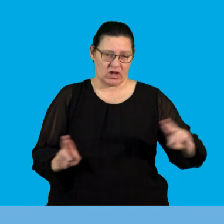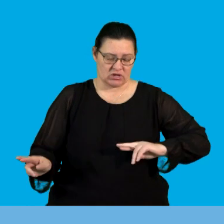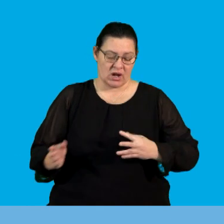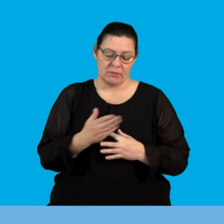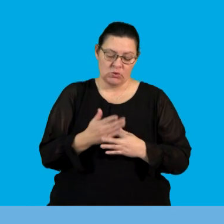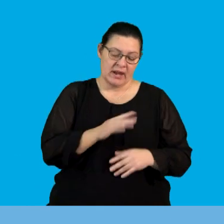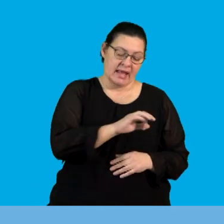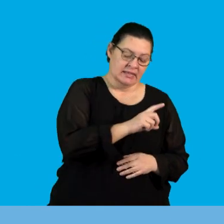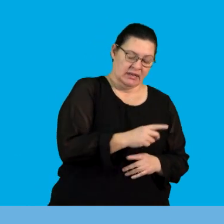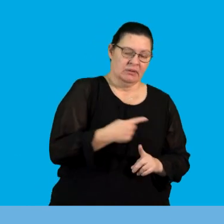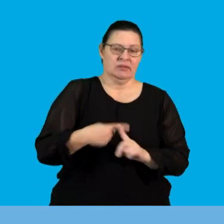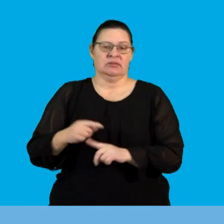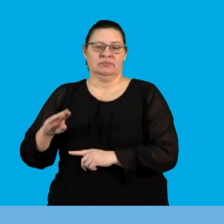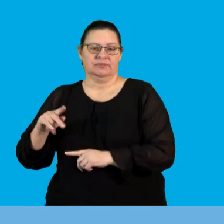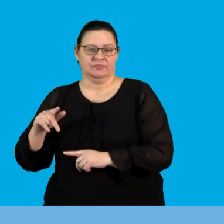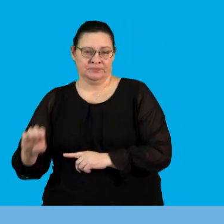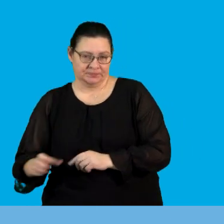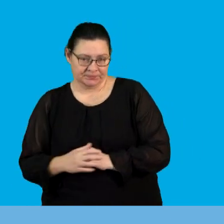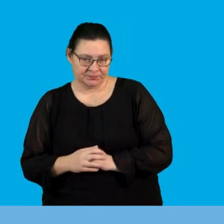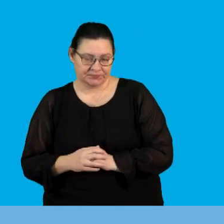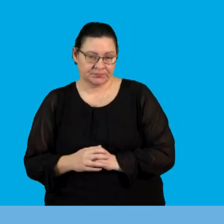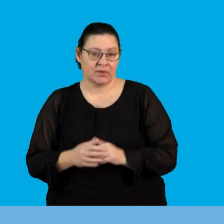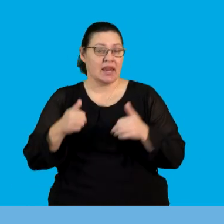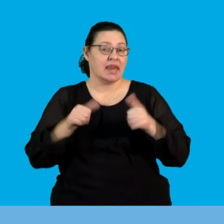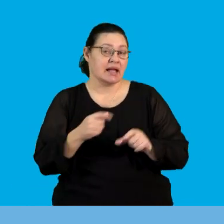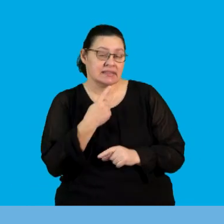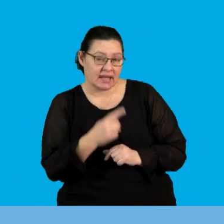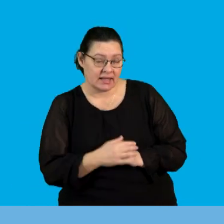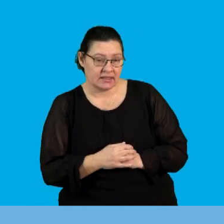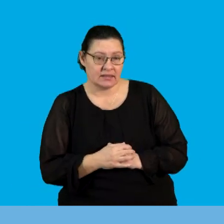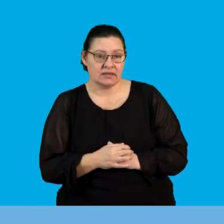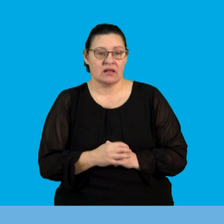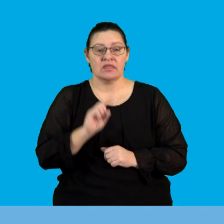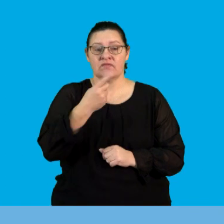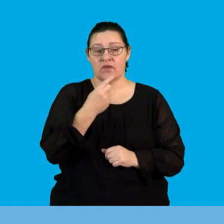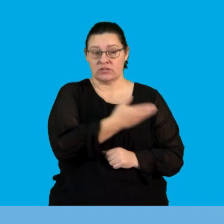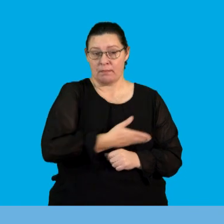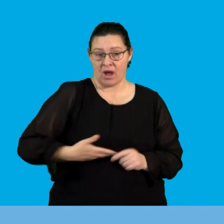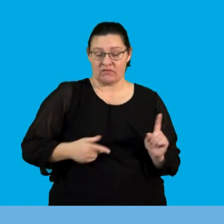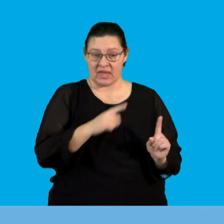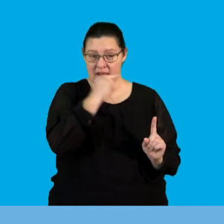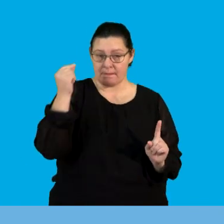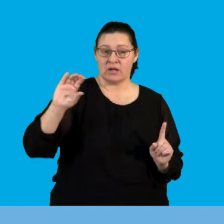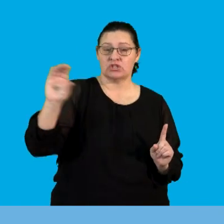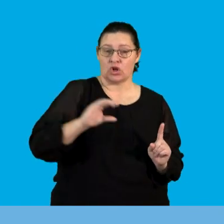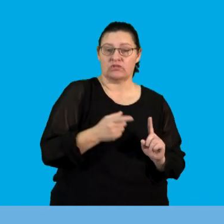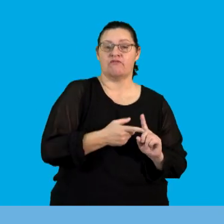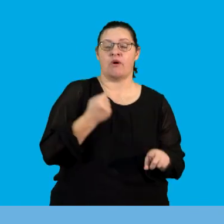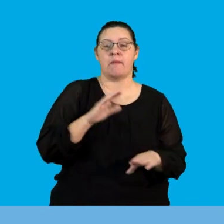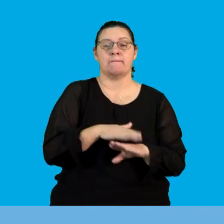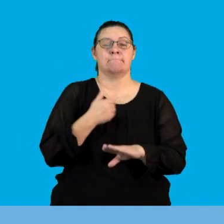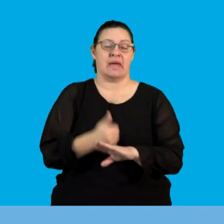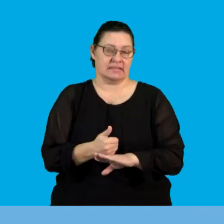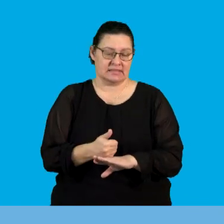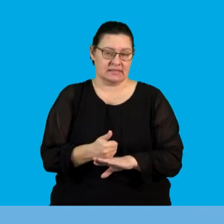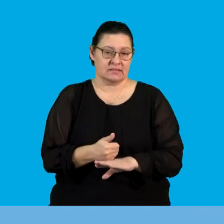reaction between an acid and a base. Now the next question is asking us that, it is telling us that the first part of the name of a salt